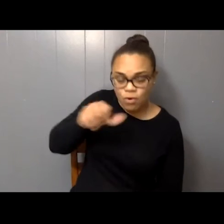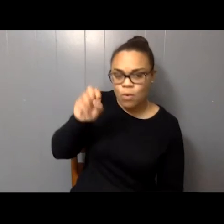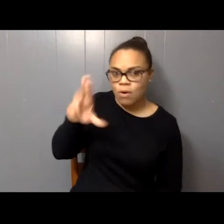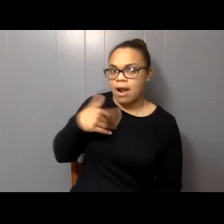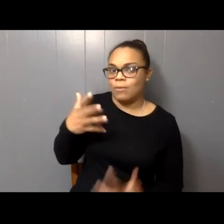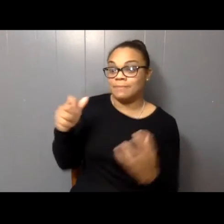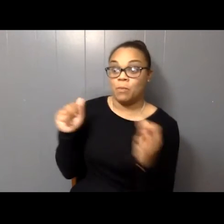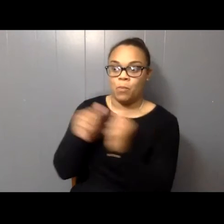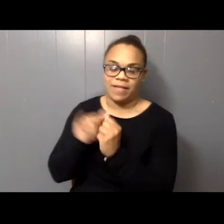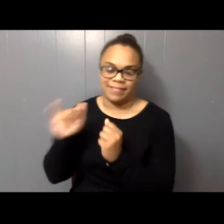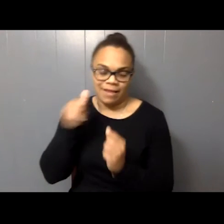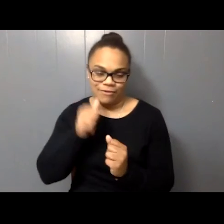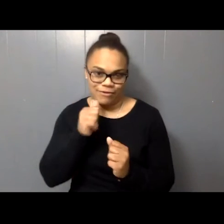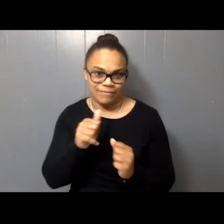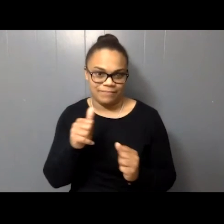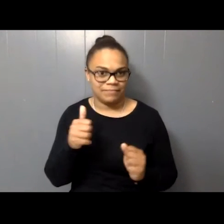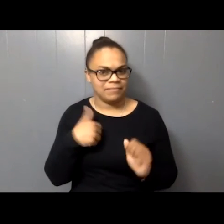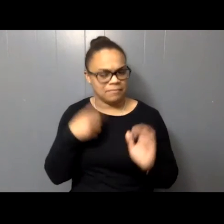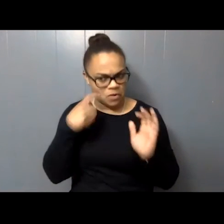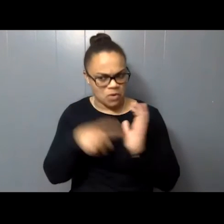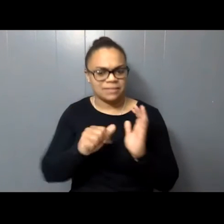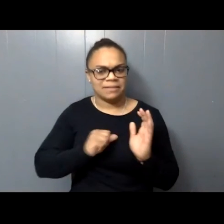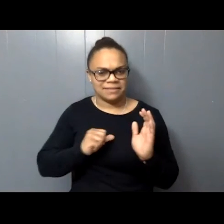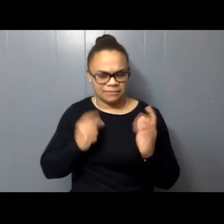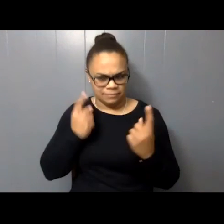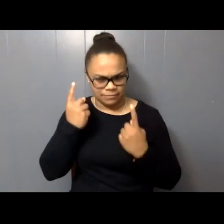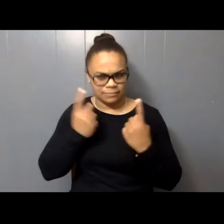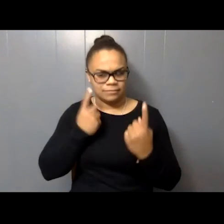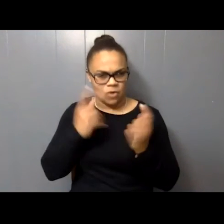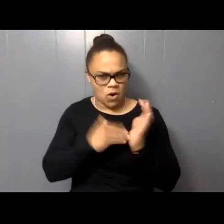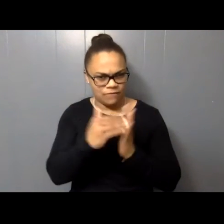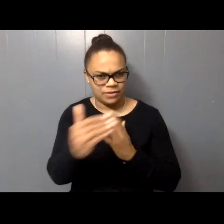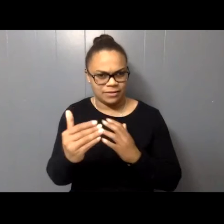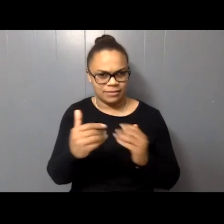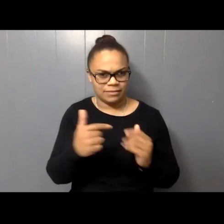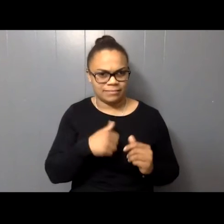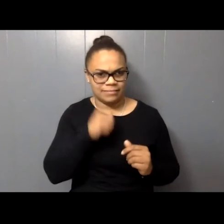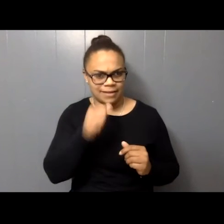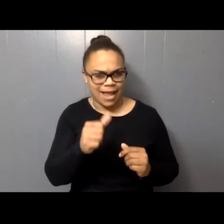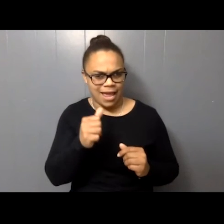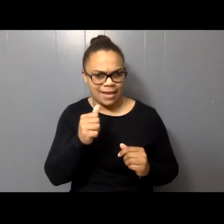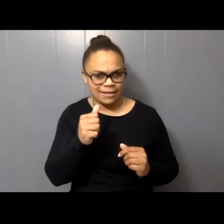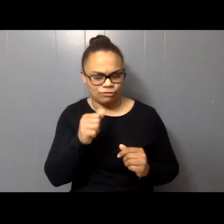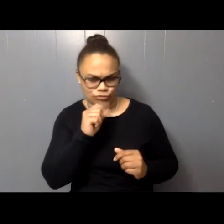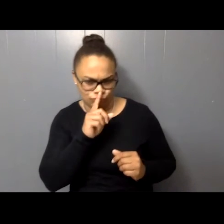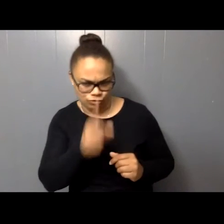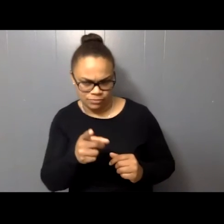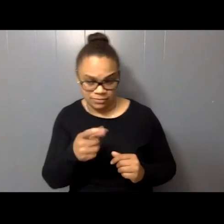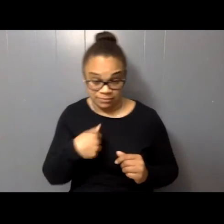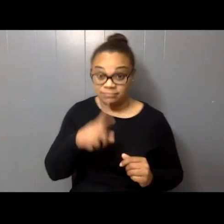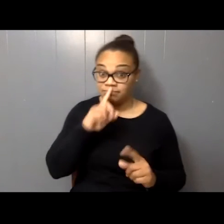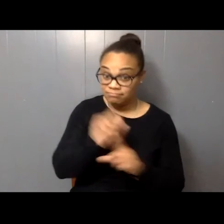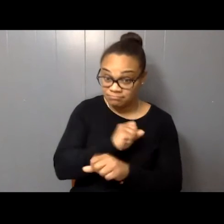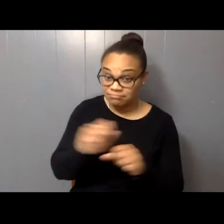And I found myself asking that a lot of the time because I didn't know if I was actually genuinely attracted to a girl